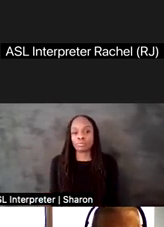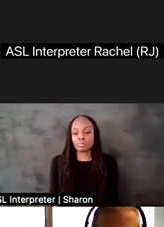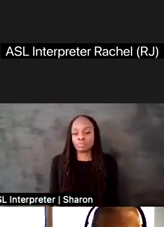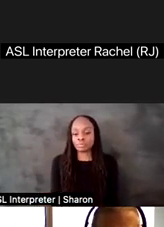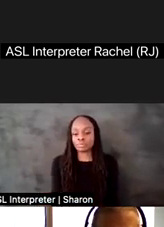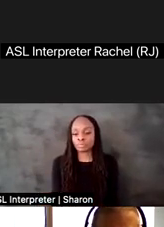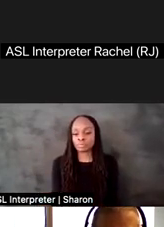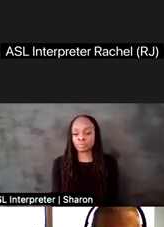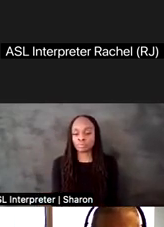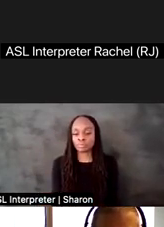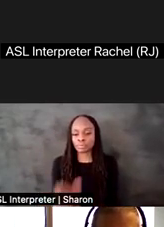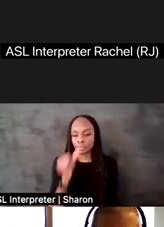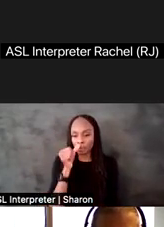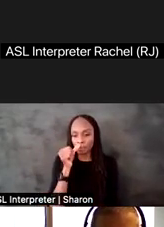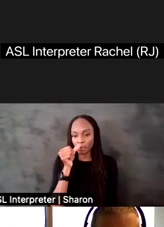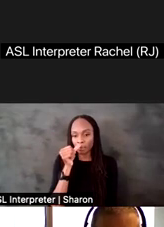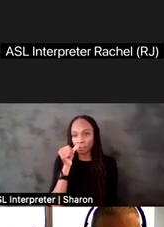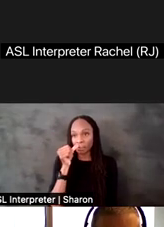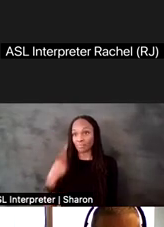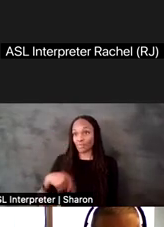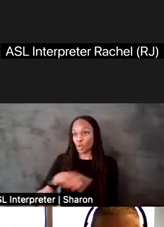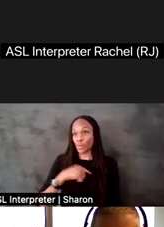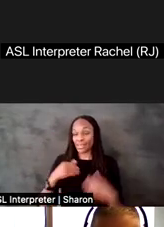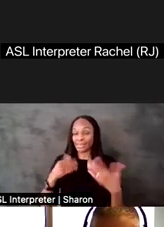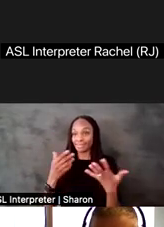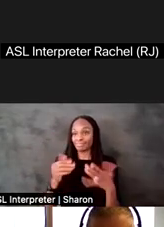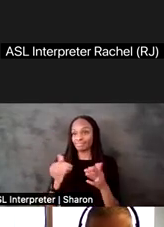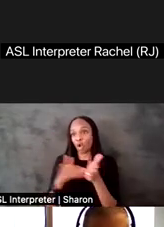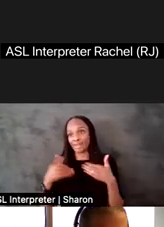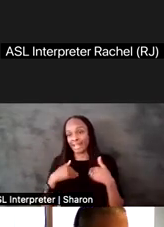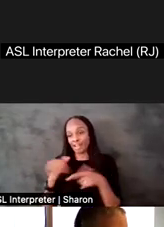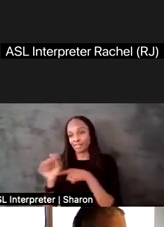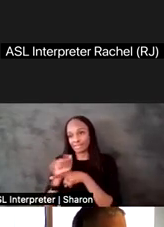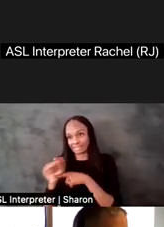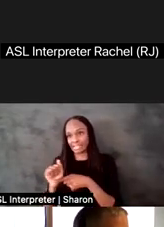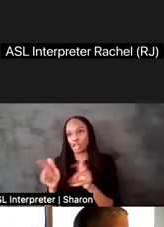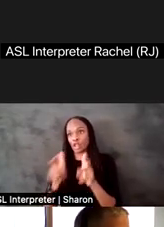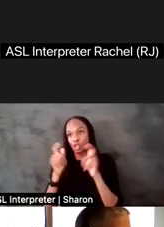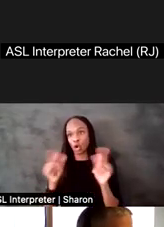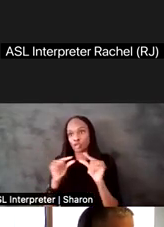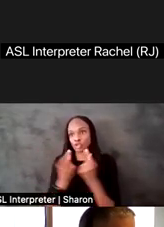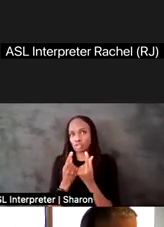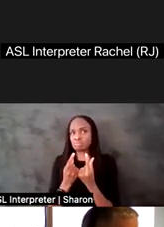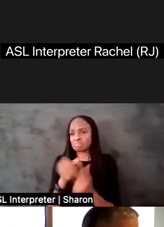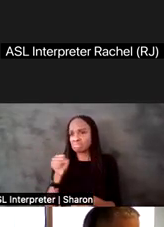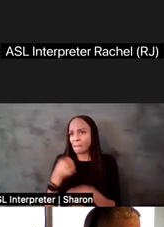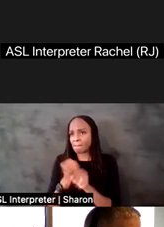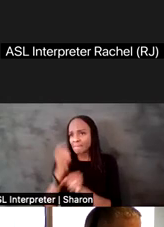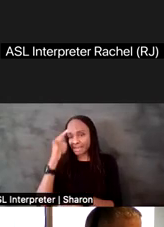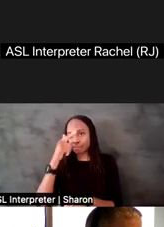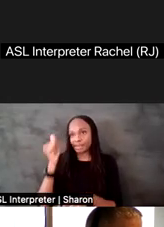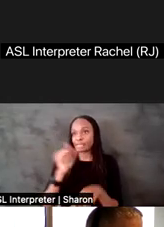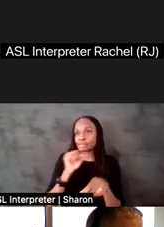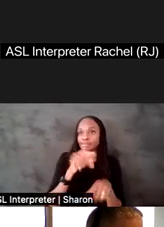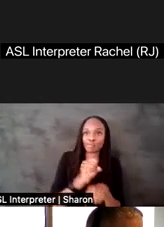And, we often do drills in large groups. It kind of makes a lot of sense. We're at work, we're in a community group. But yeah, at